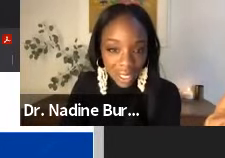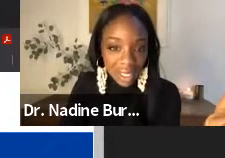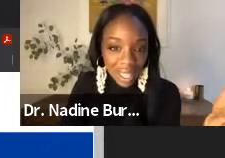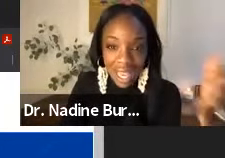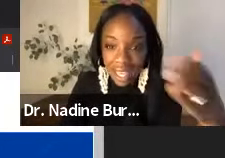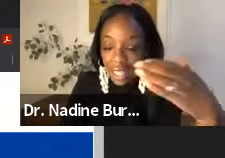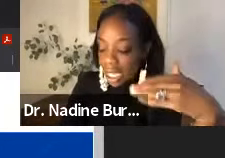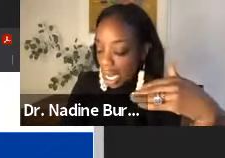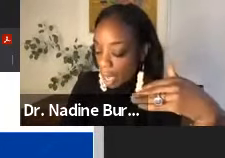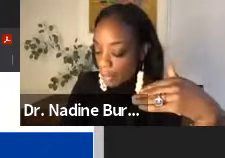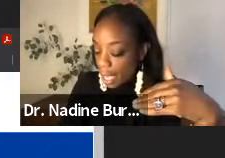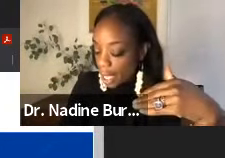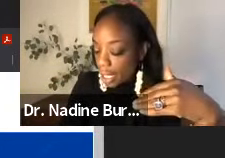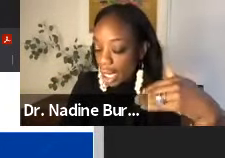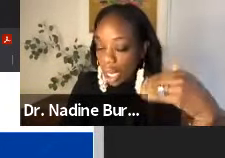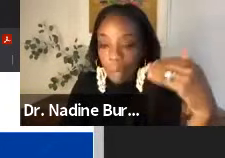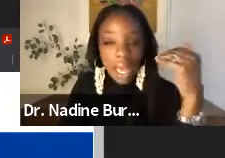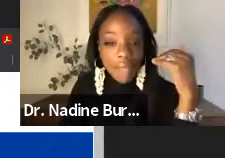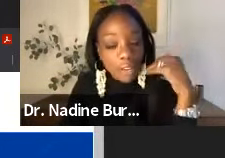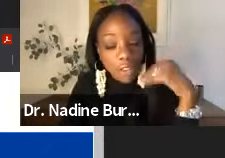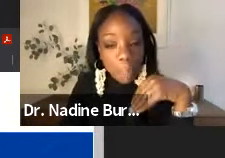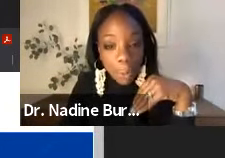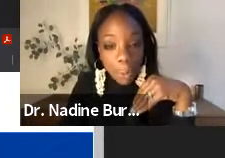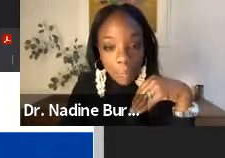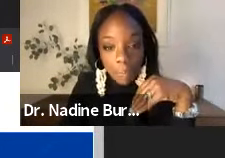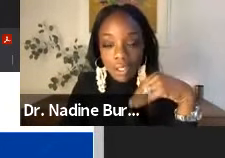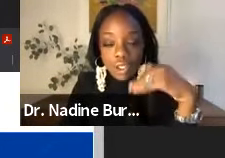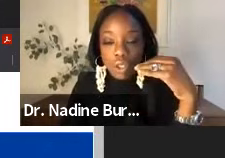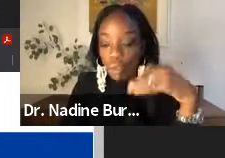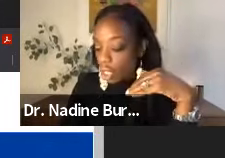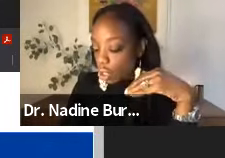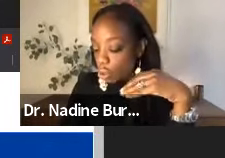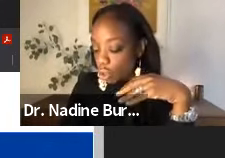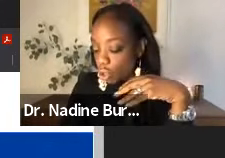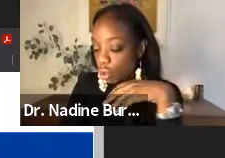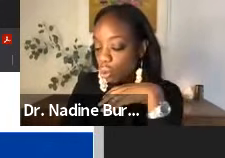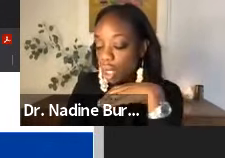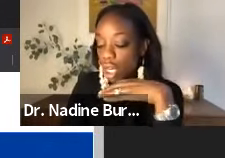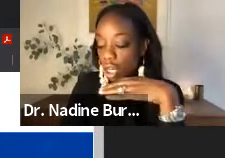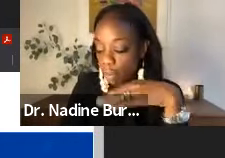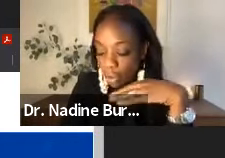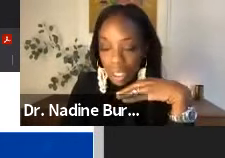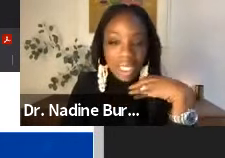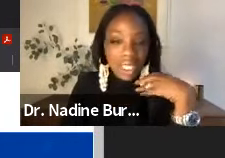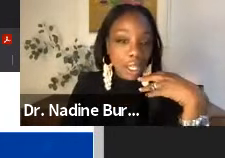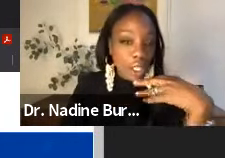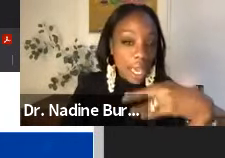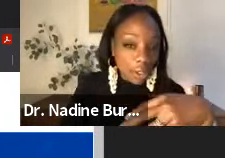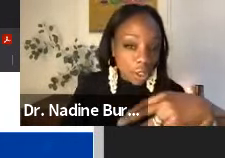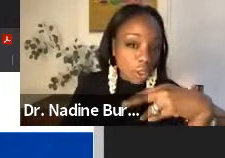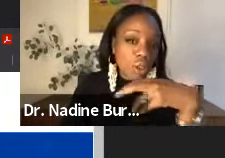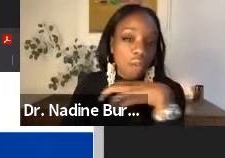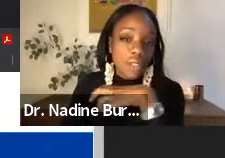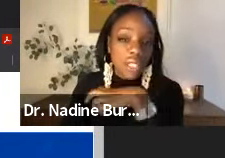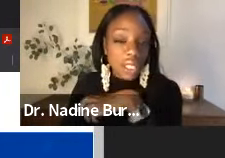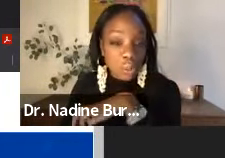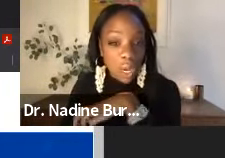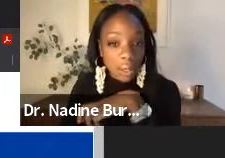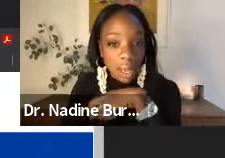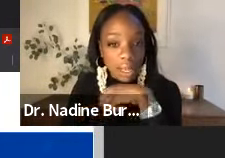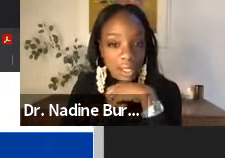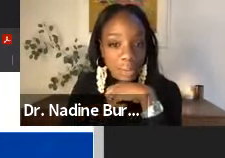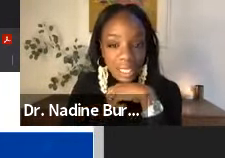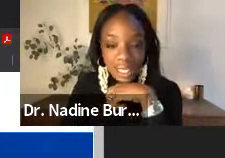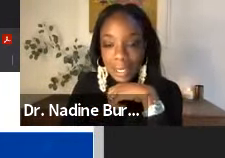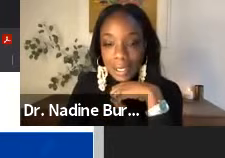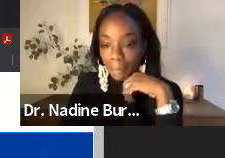you tested that, and then the appointments. Do they go to community clinics and doctors' offices as